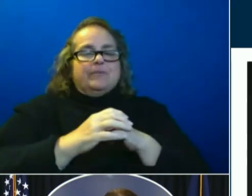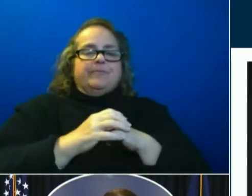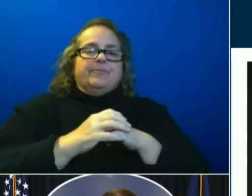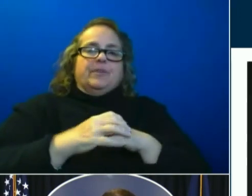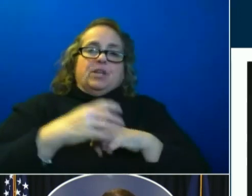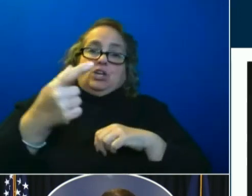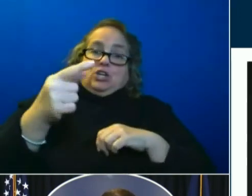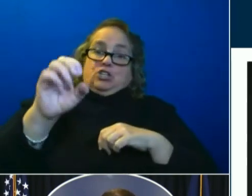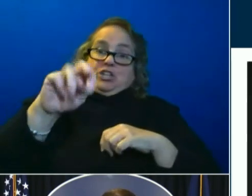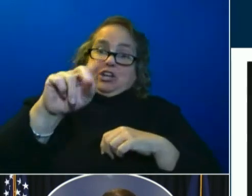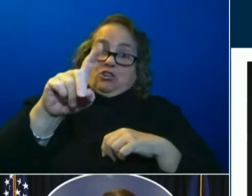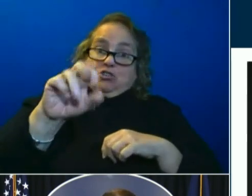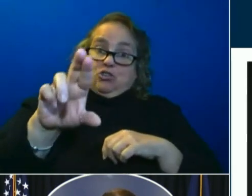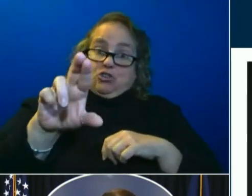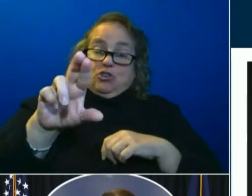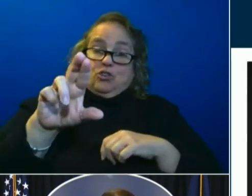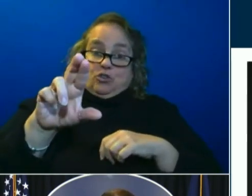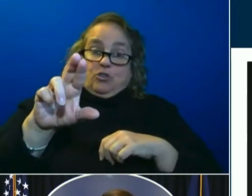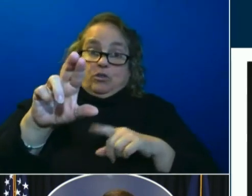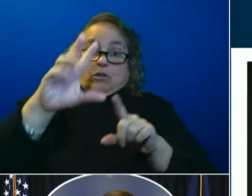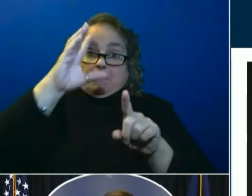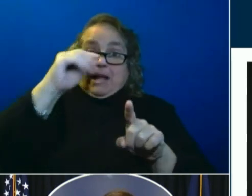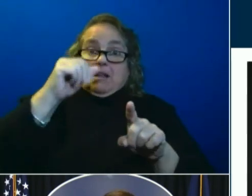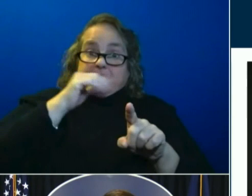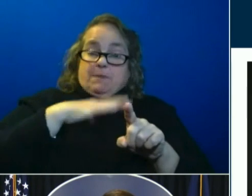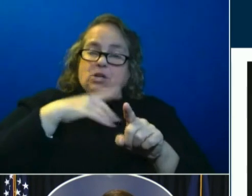change a little, but it's 59% women,